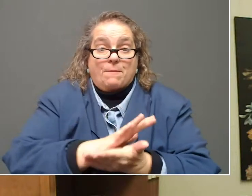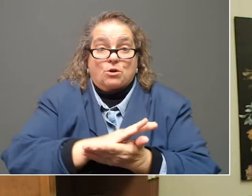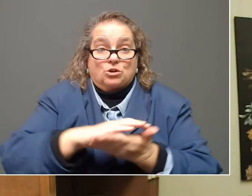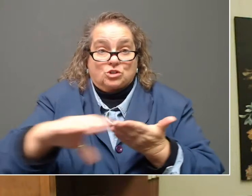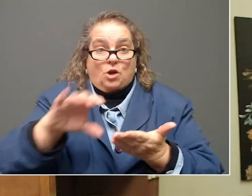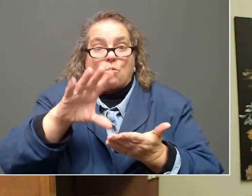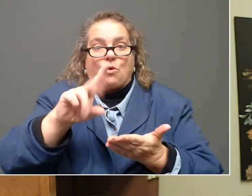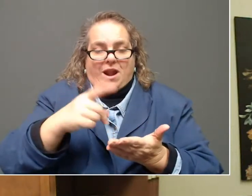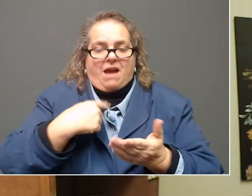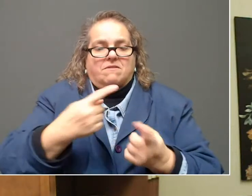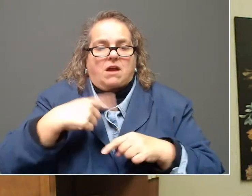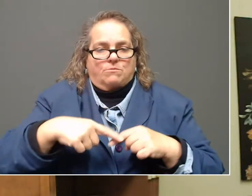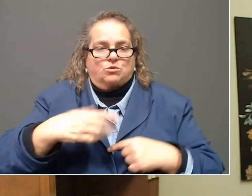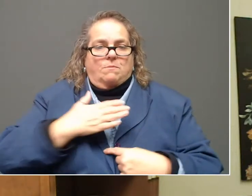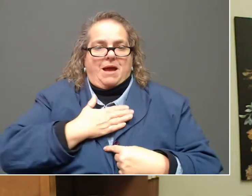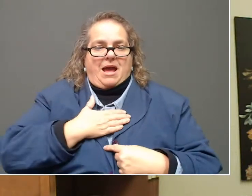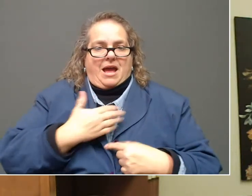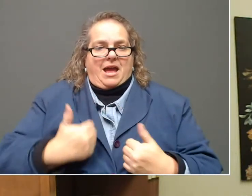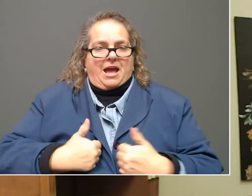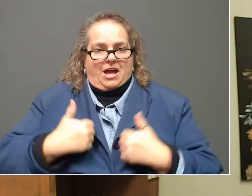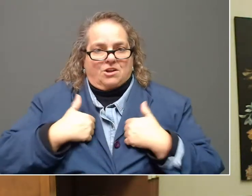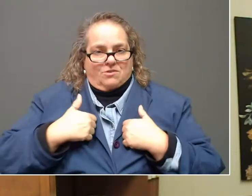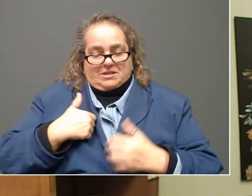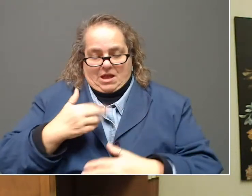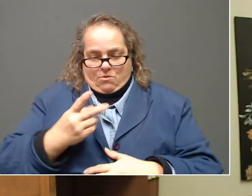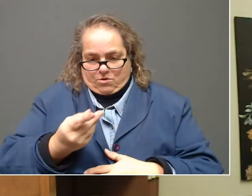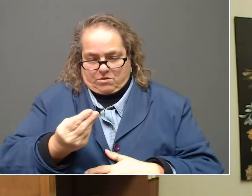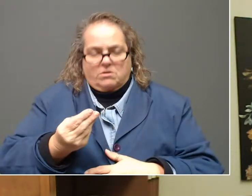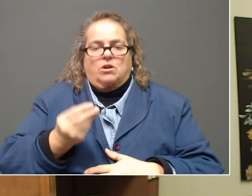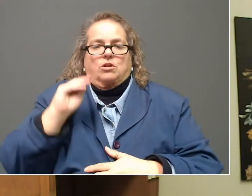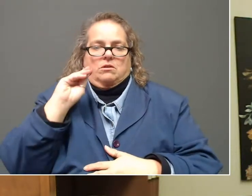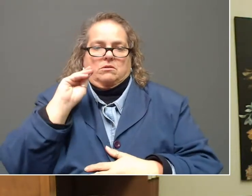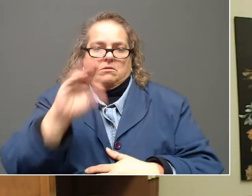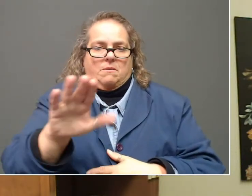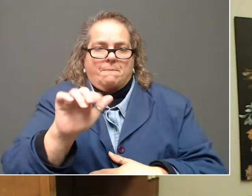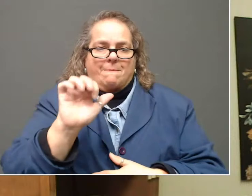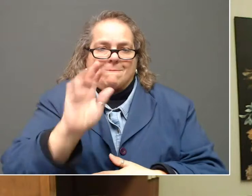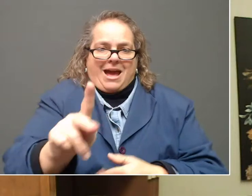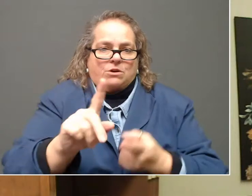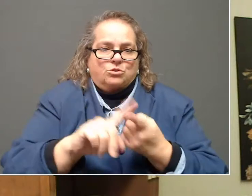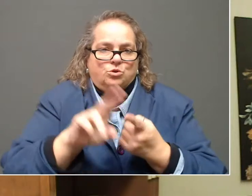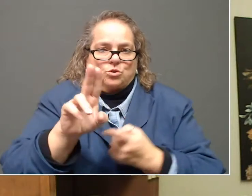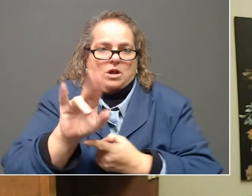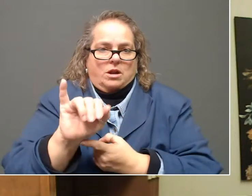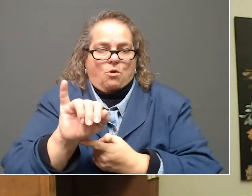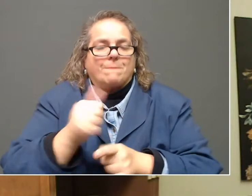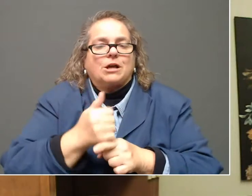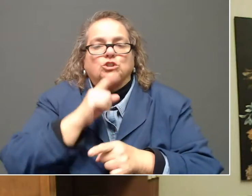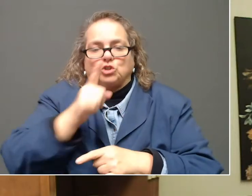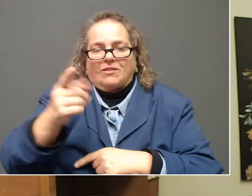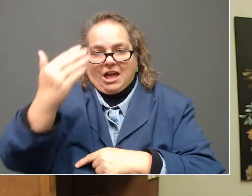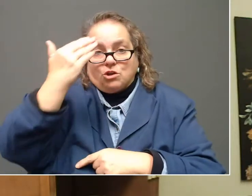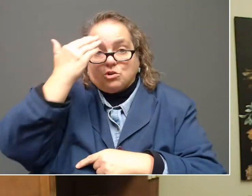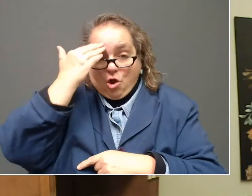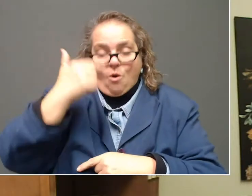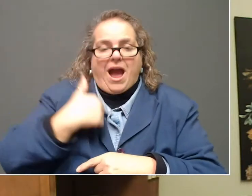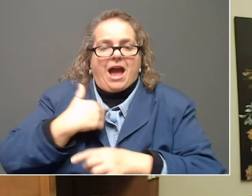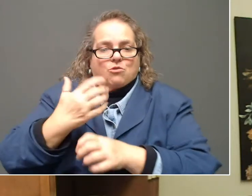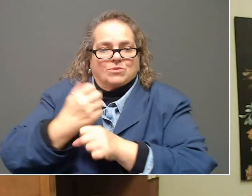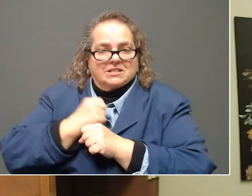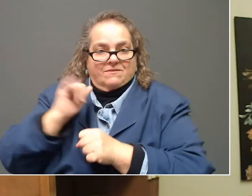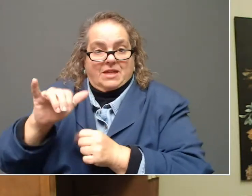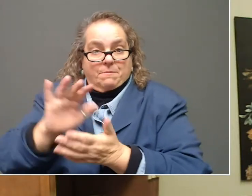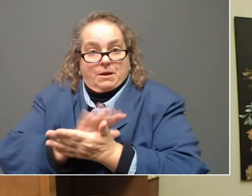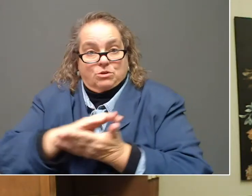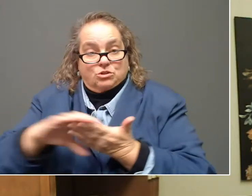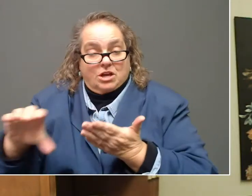are actually paying out. Now, right now, because of the change in the Bank of America cards versus the paper check